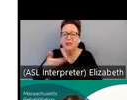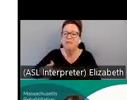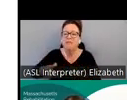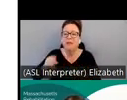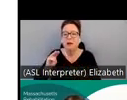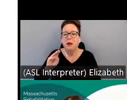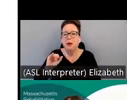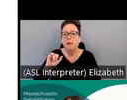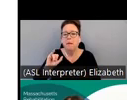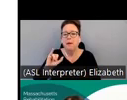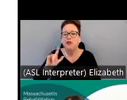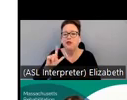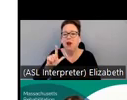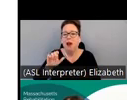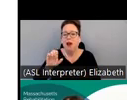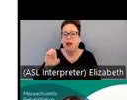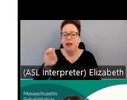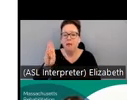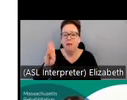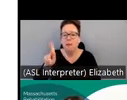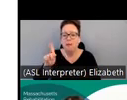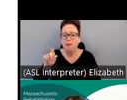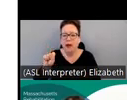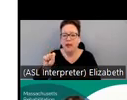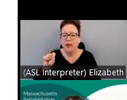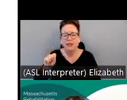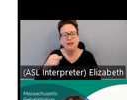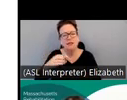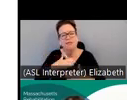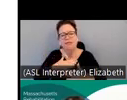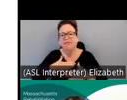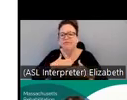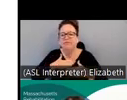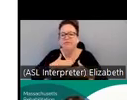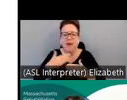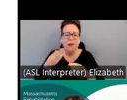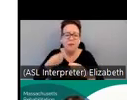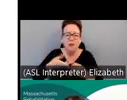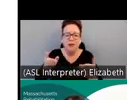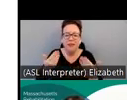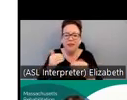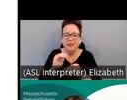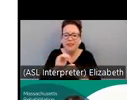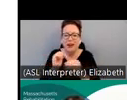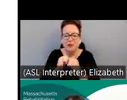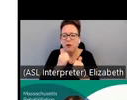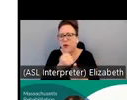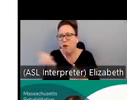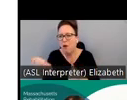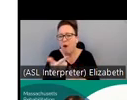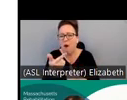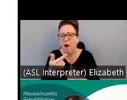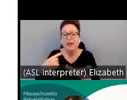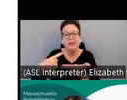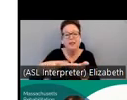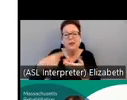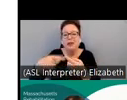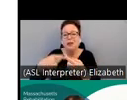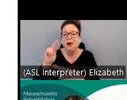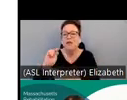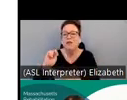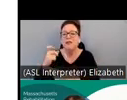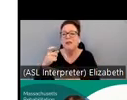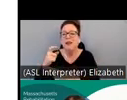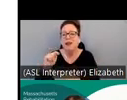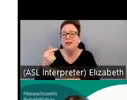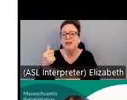Banks. It's such a pleasure to be here with everyone tonight to talk about the NextGen Careers